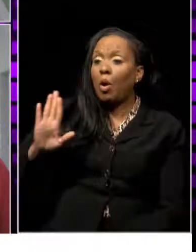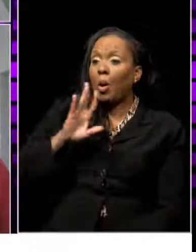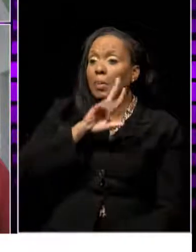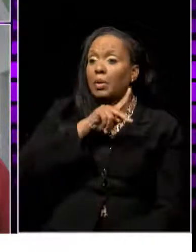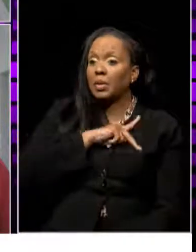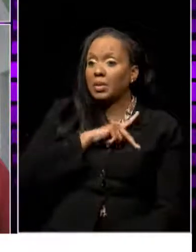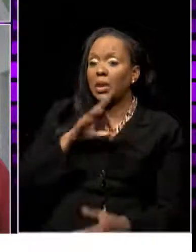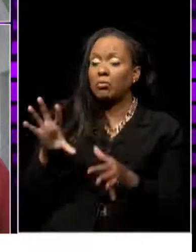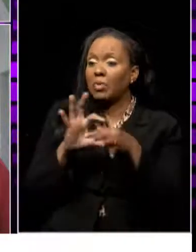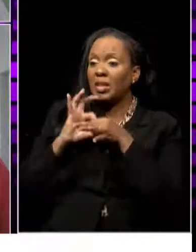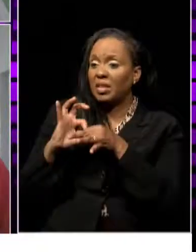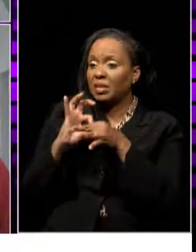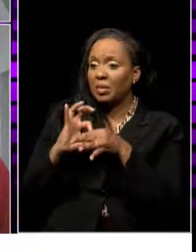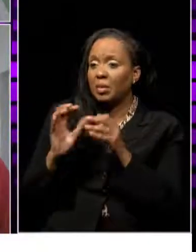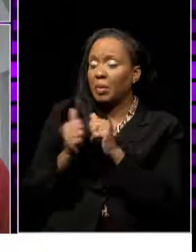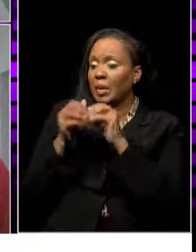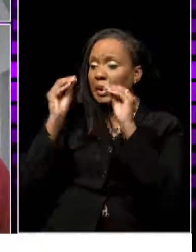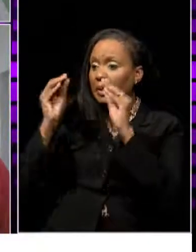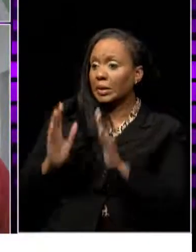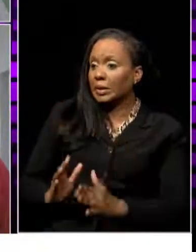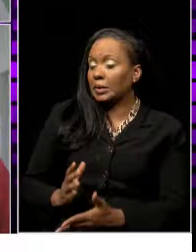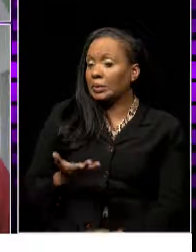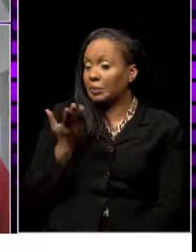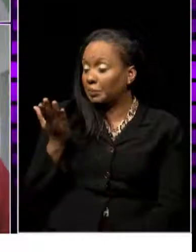to your ward or child right now?